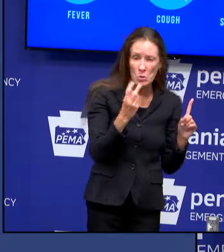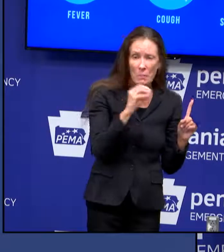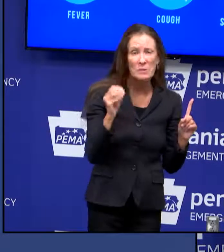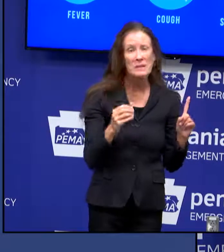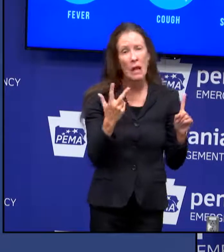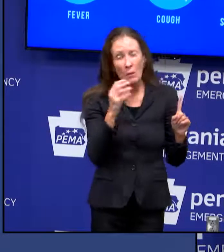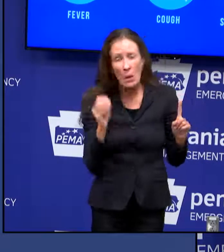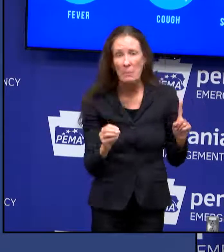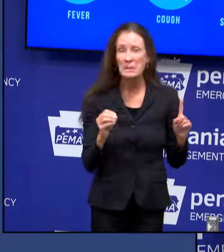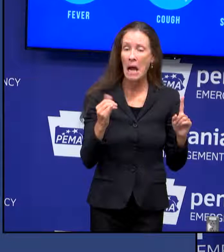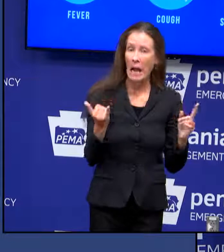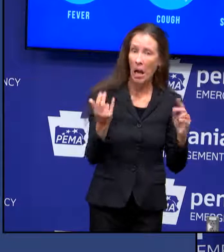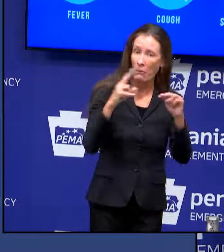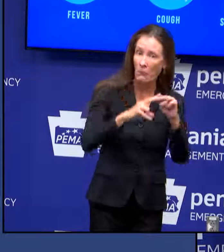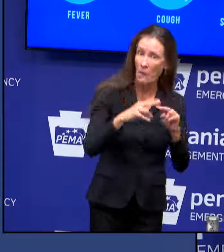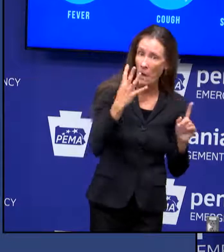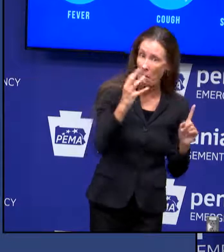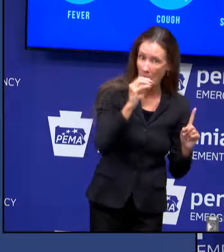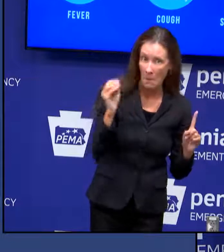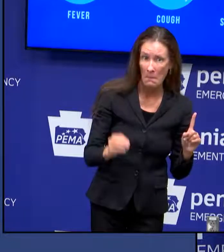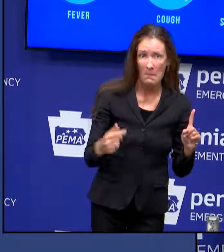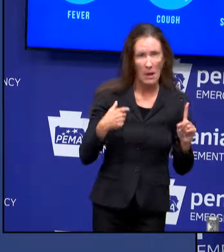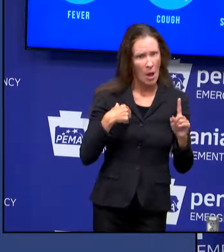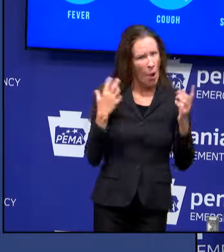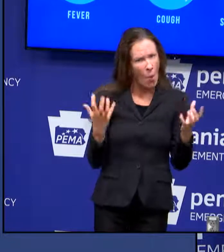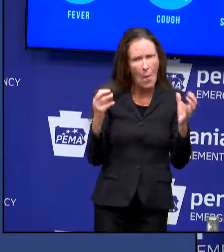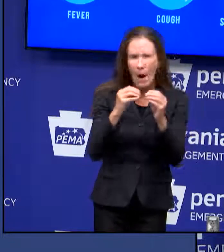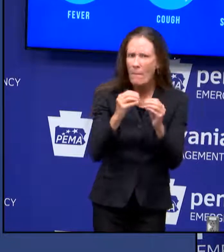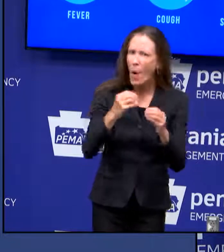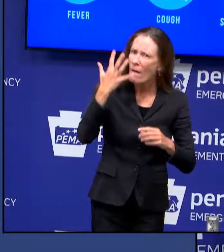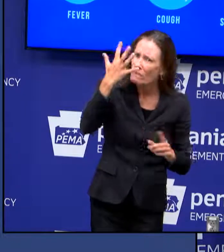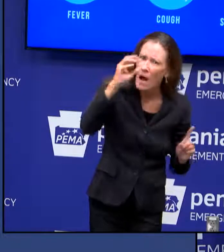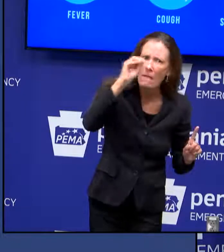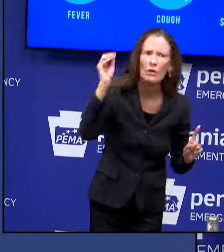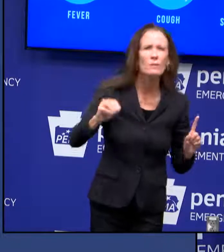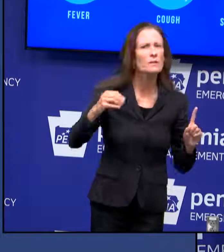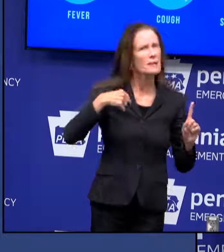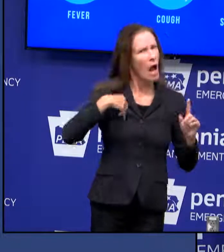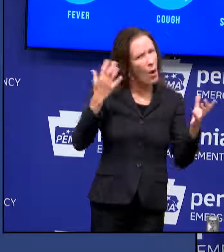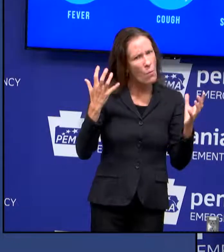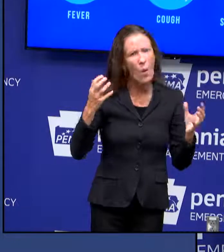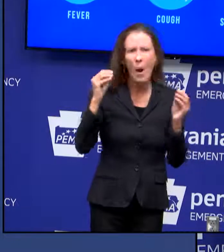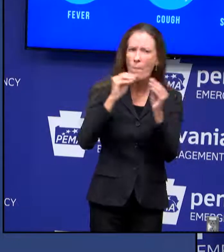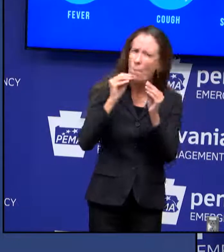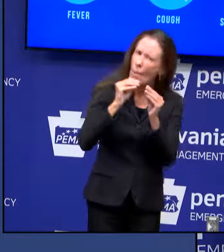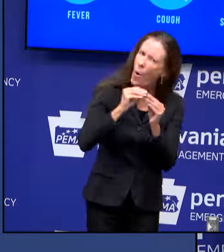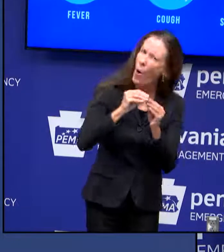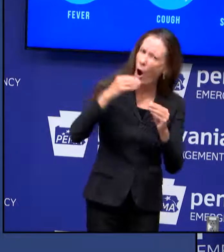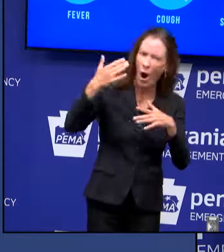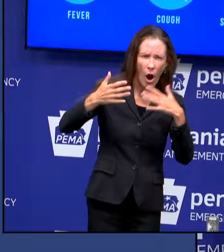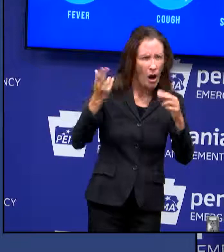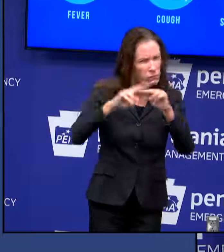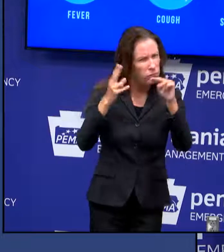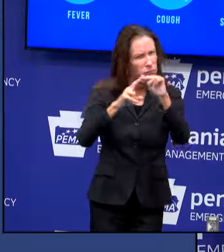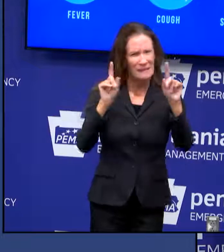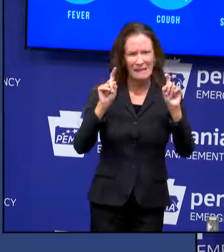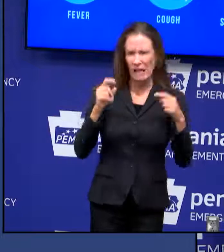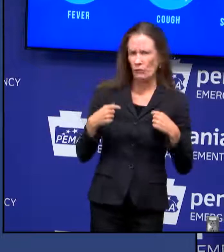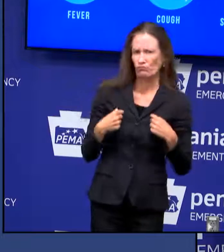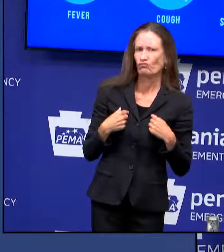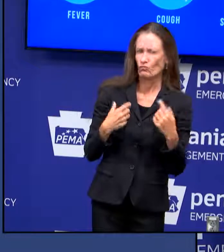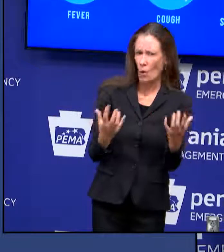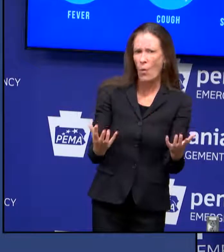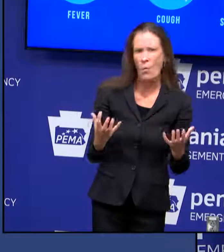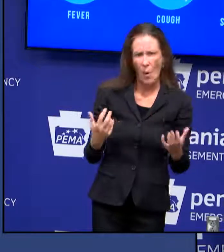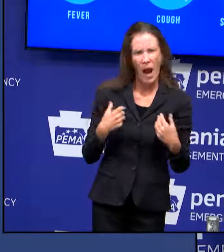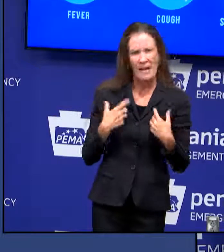go higher. We'd like to go to more than 5% per month. So we are working to increase our testing capacity statewide.